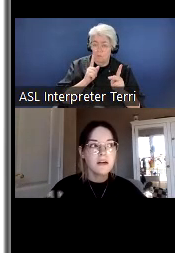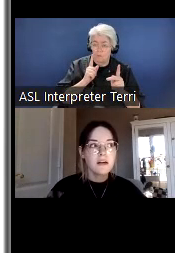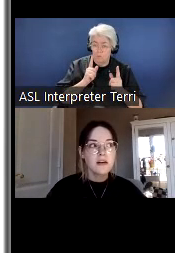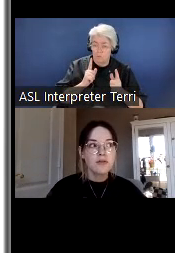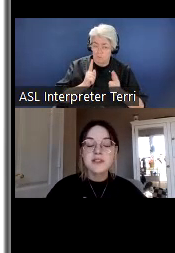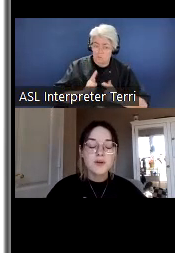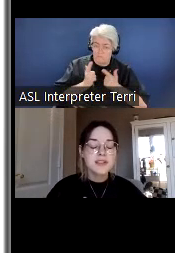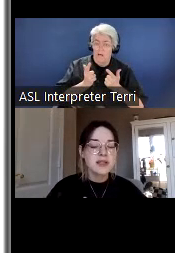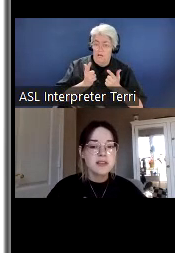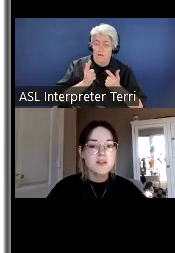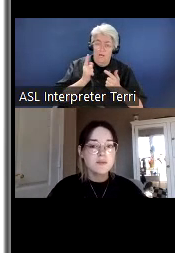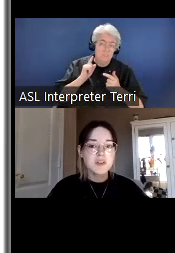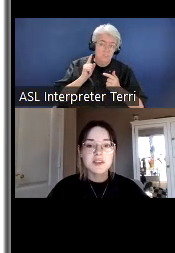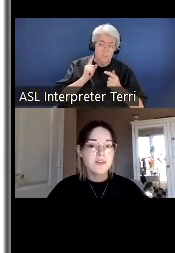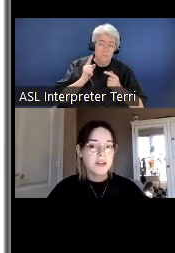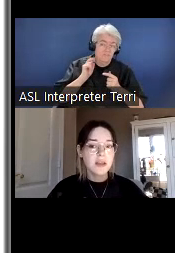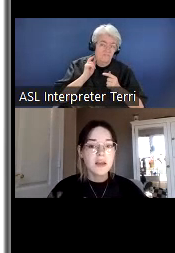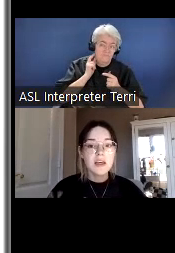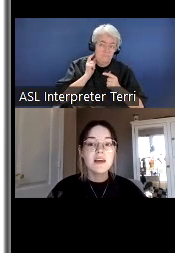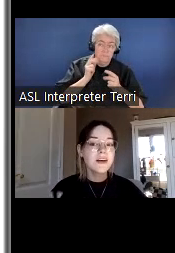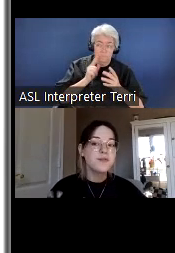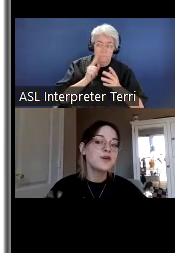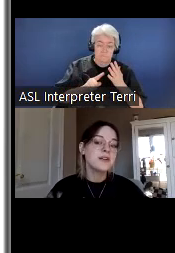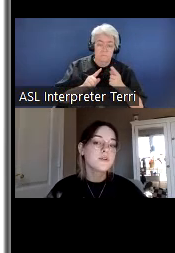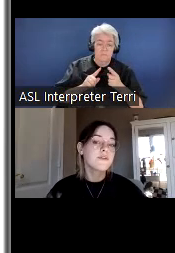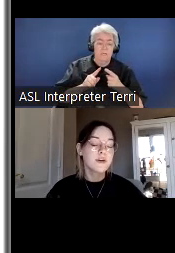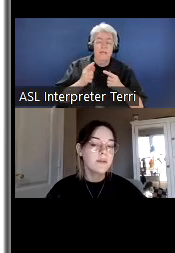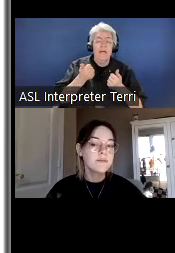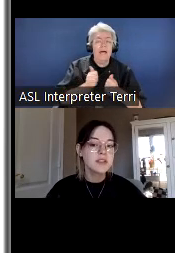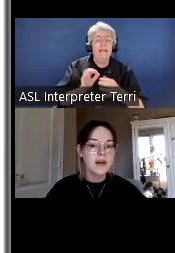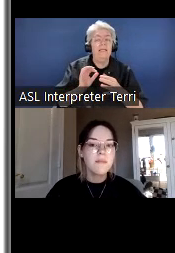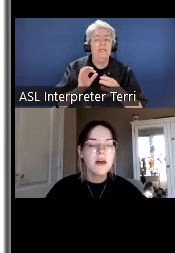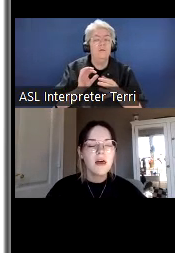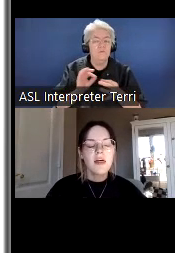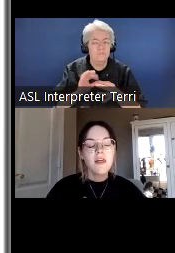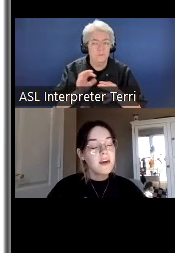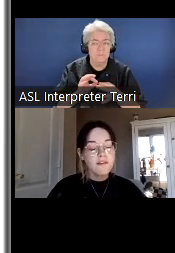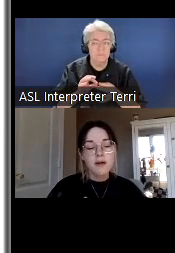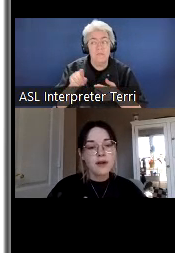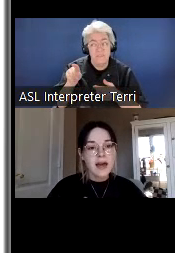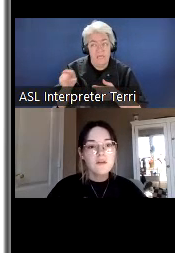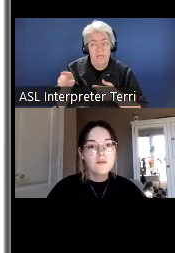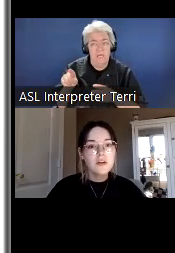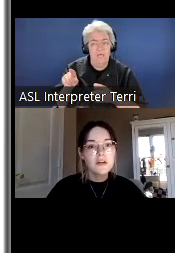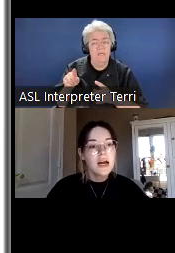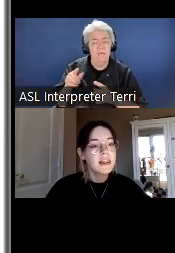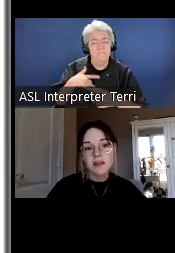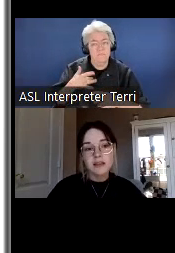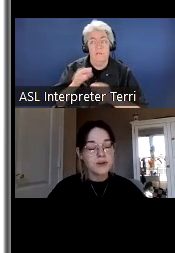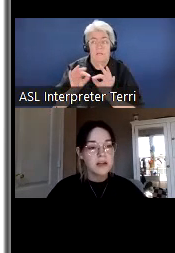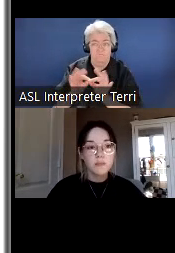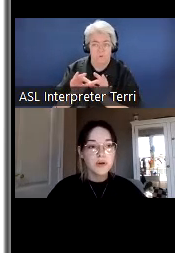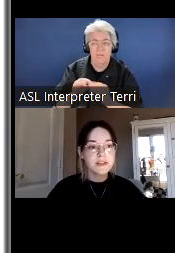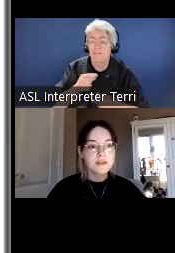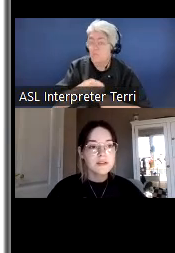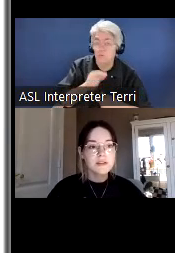any resources specifically, even if you didn't refer them to them, that they found really helpful. I think